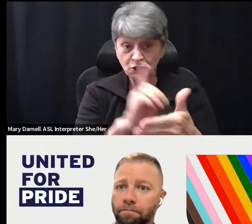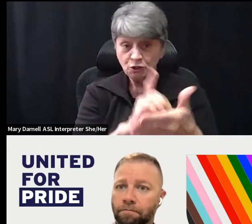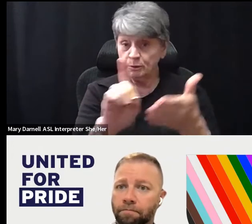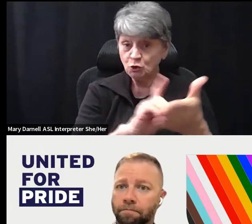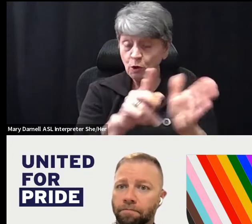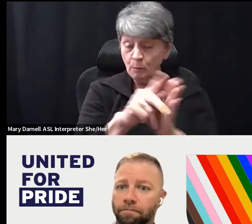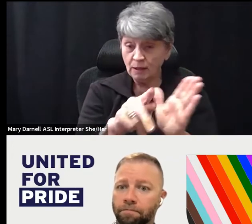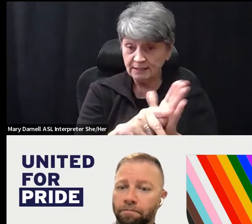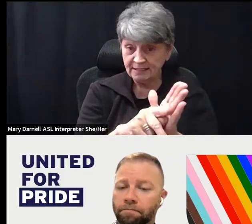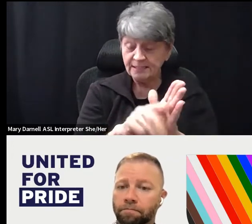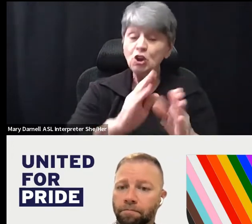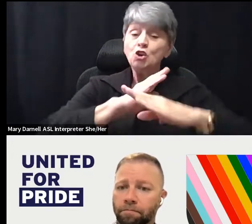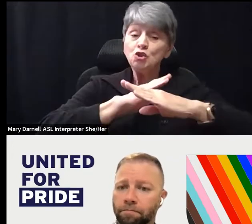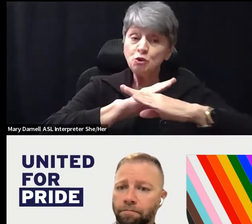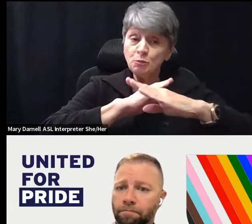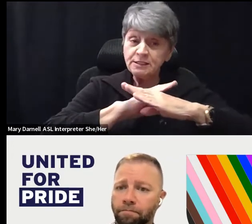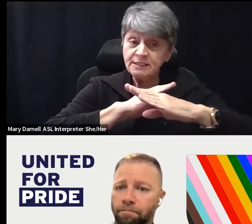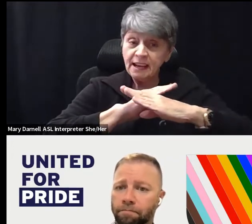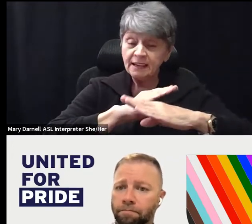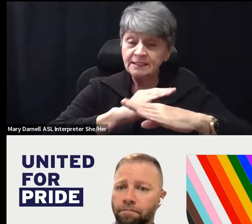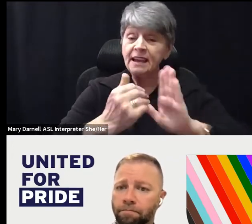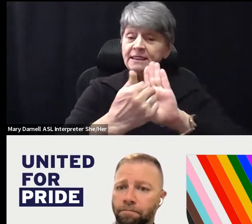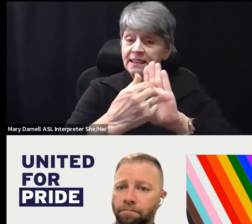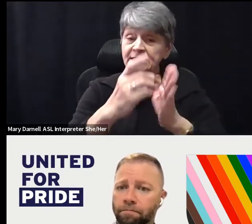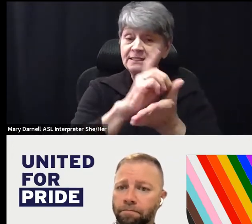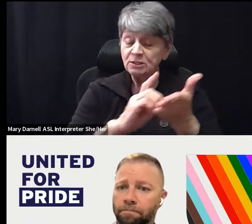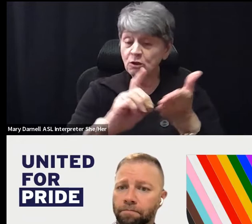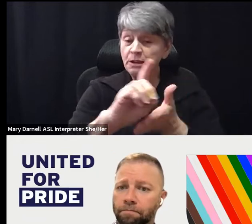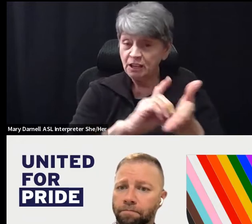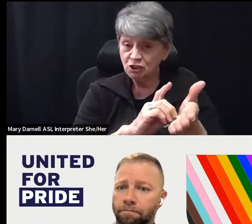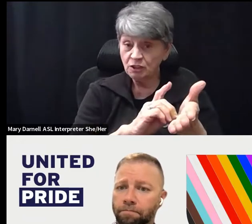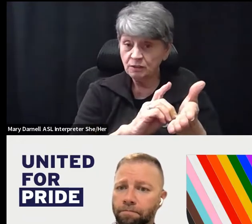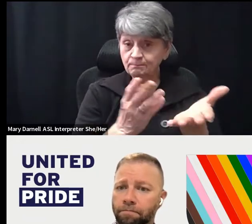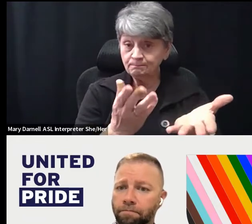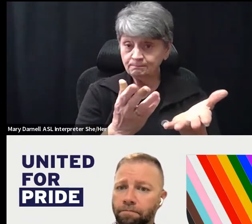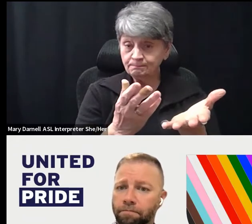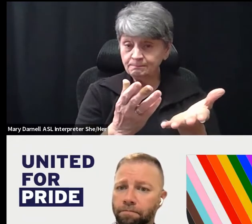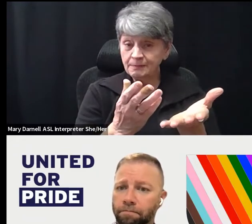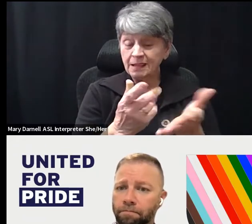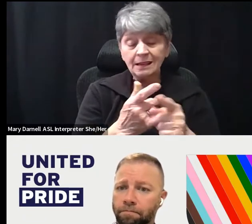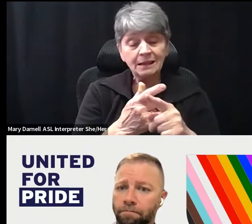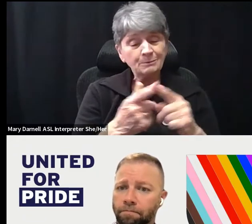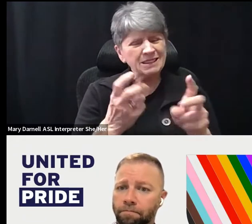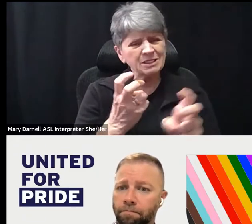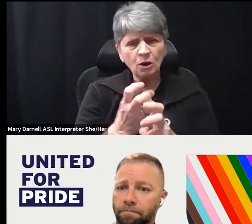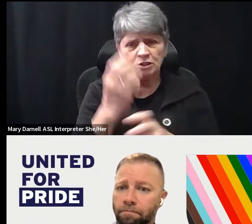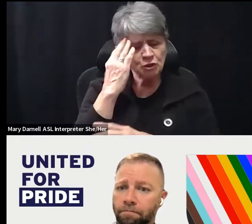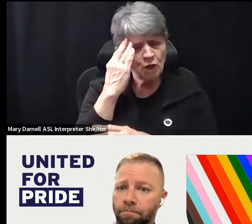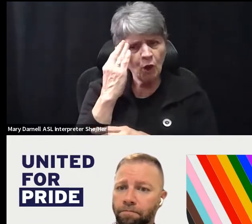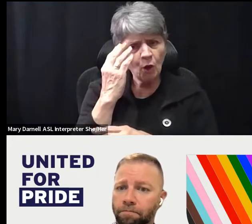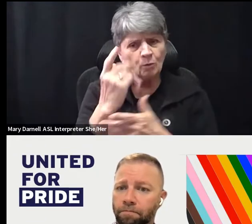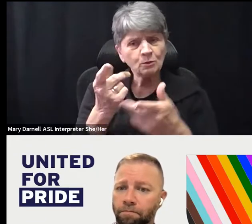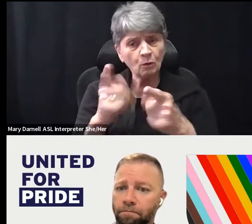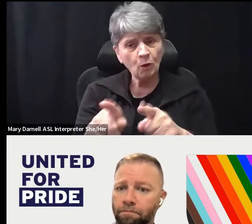They protect against discrimination based on sexual orientation and gender identity as well. It's hard to predict the outcome of that litigation. The